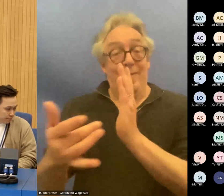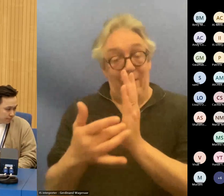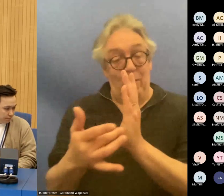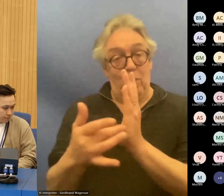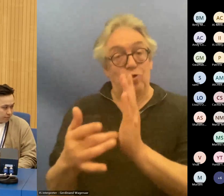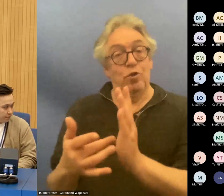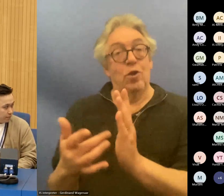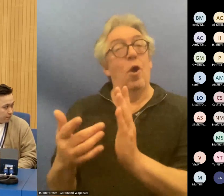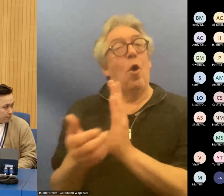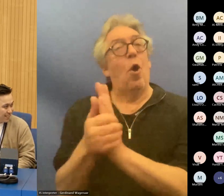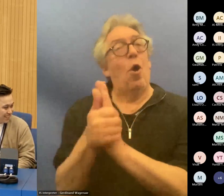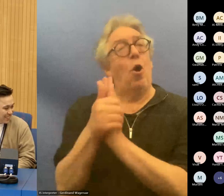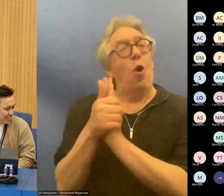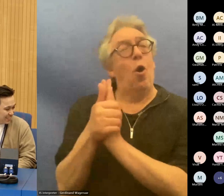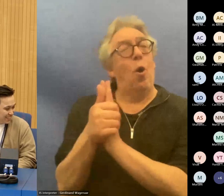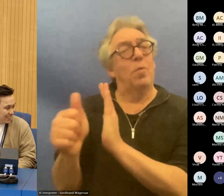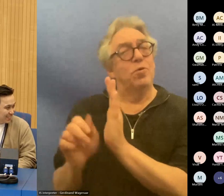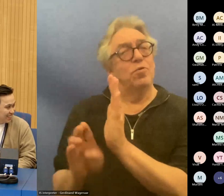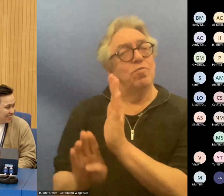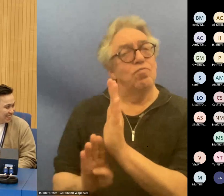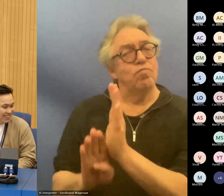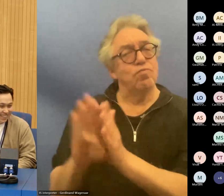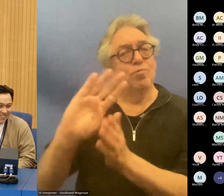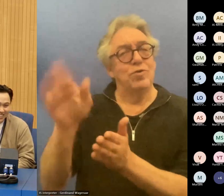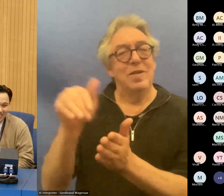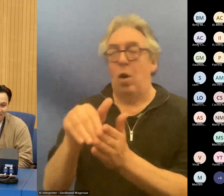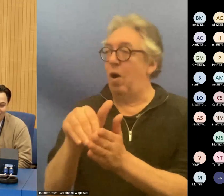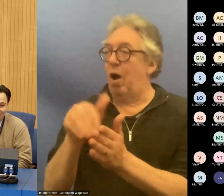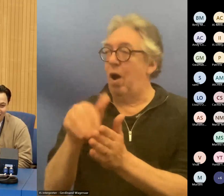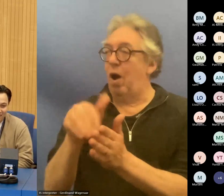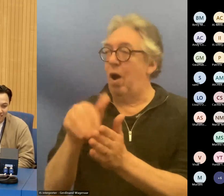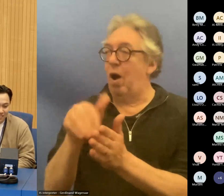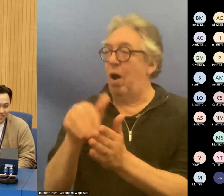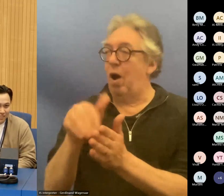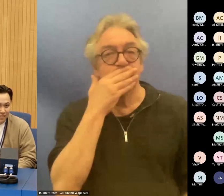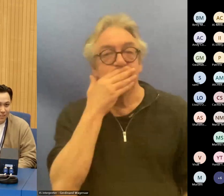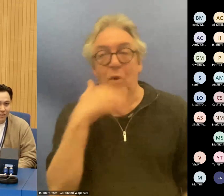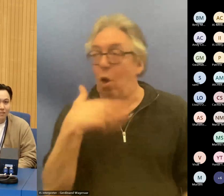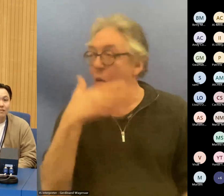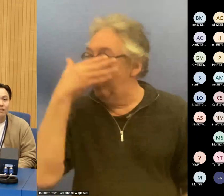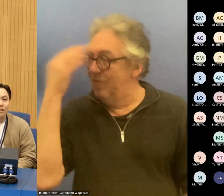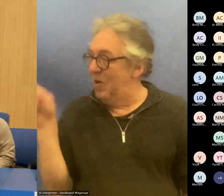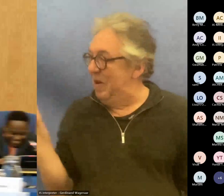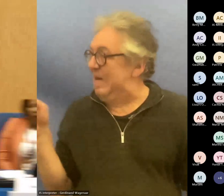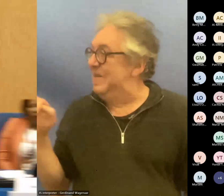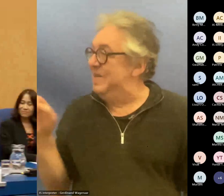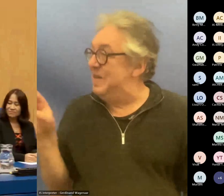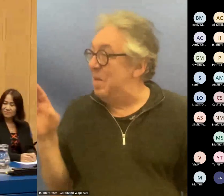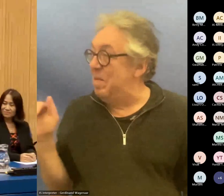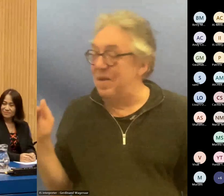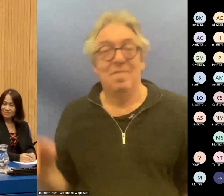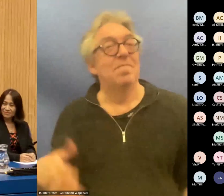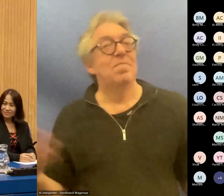Oh, I did skip somebody, sorry. Jeremy. Always